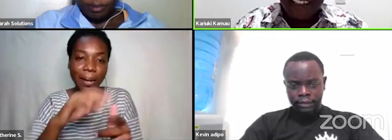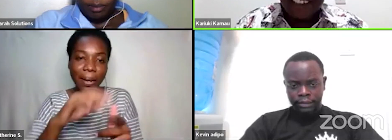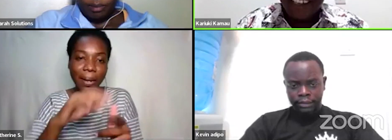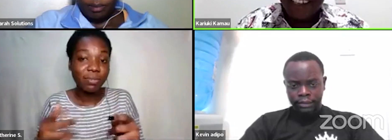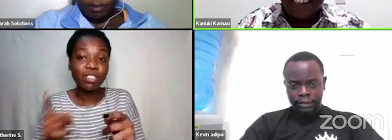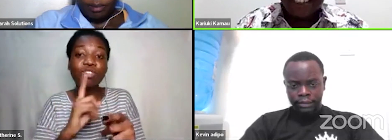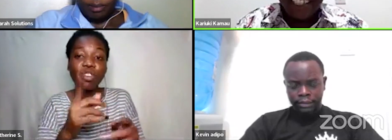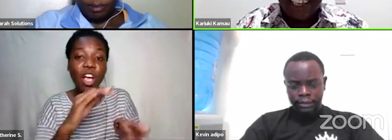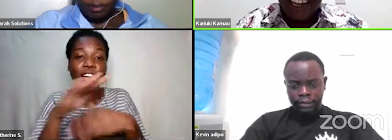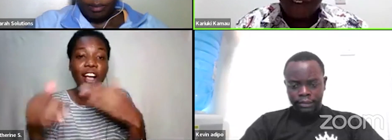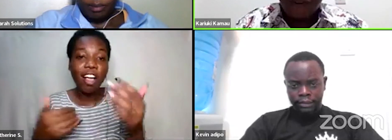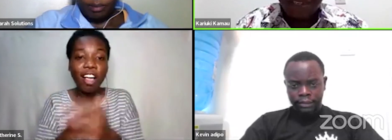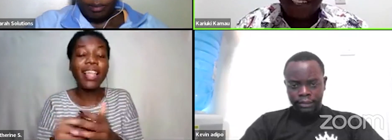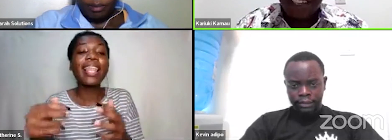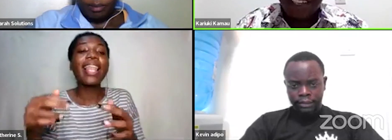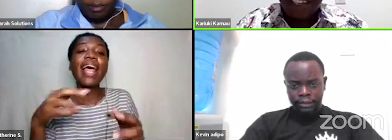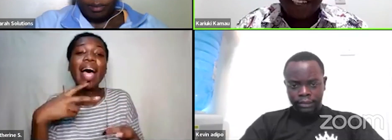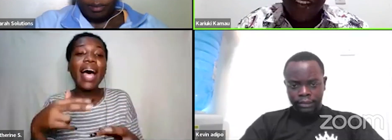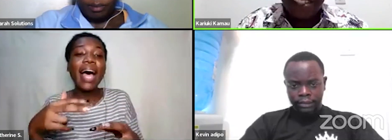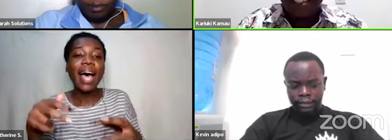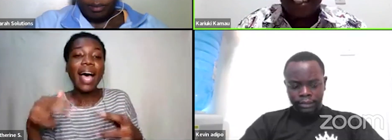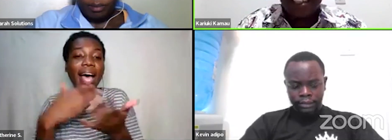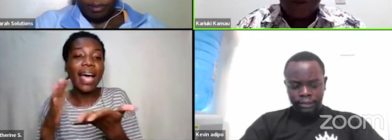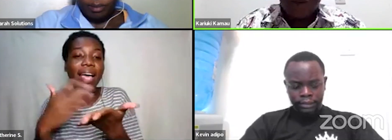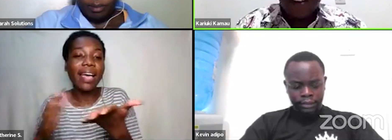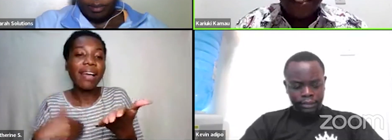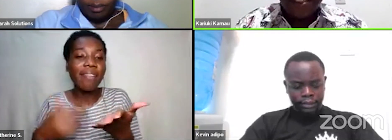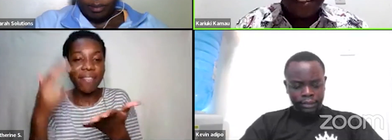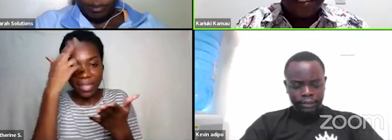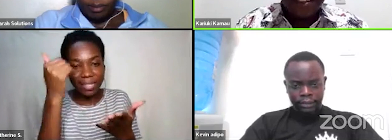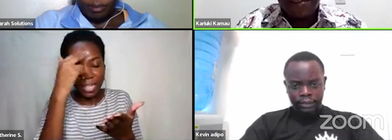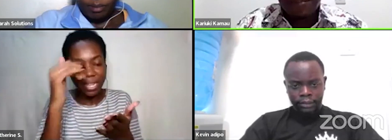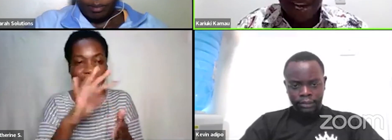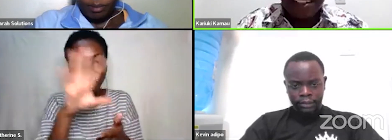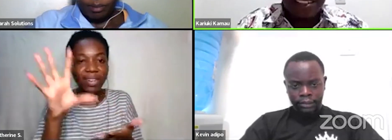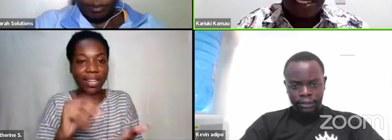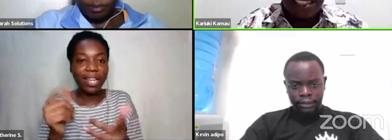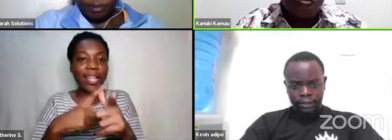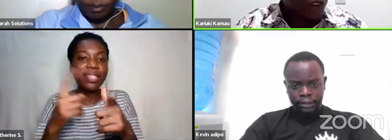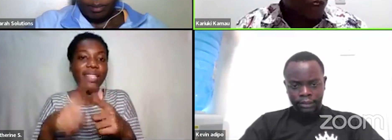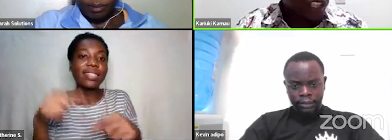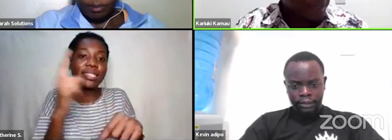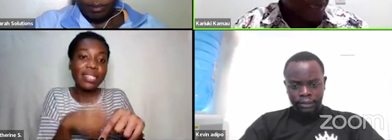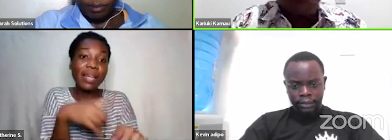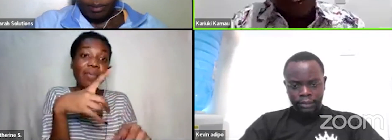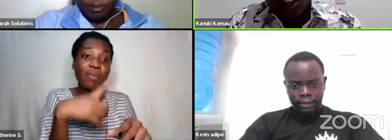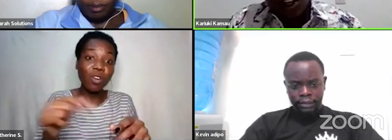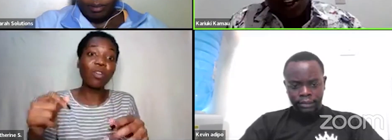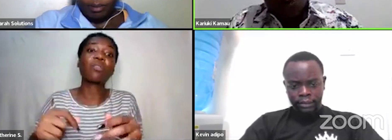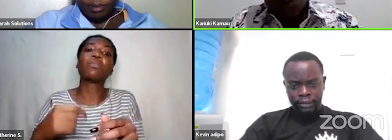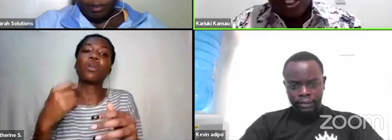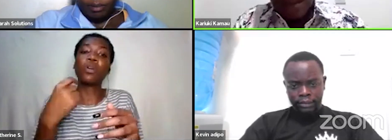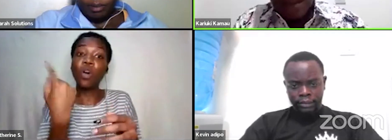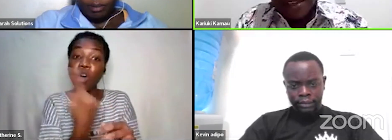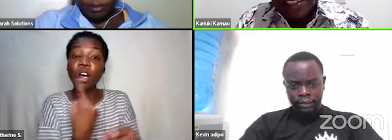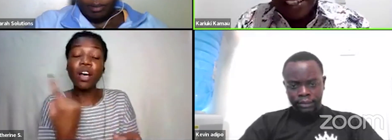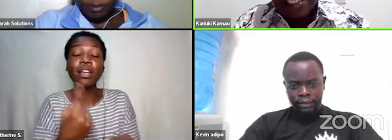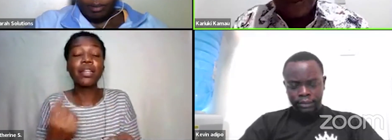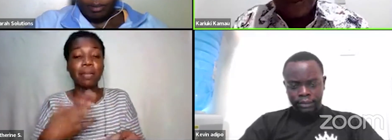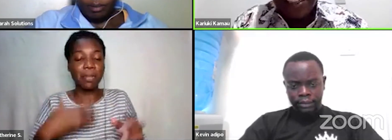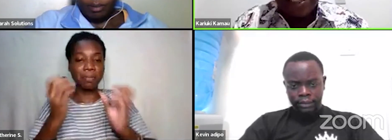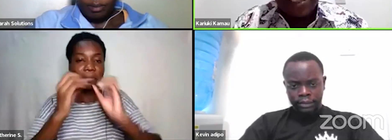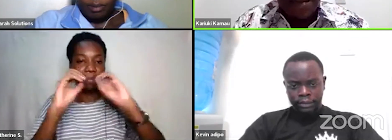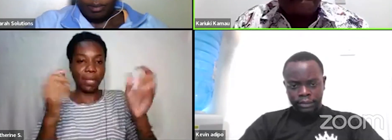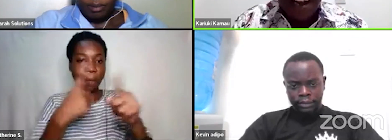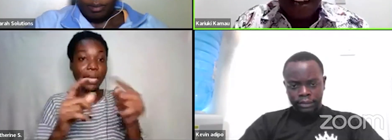vehicle, the vehicle I had hired had a sticker for Masai Africa so that whenever they are seen there, the brand is seen, not only me. So what